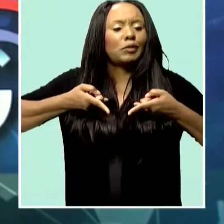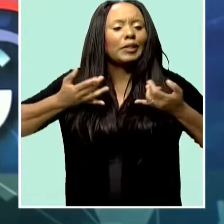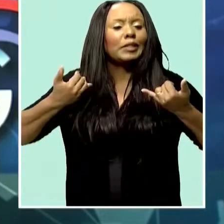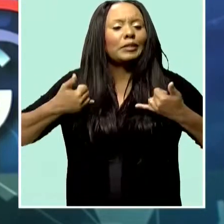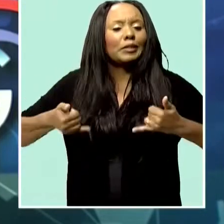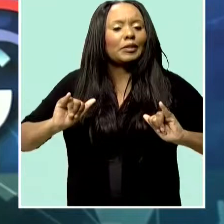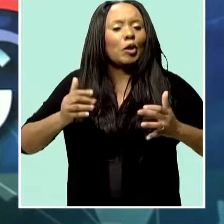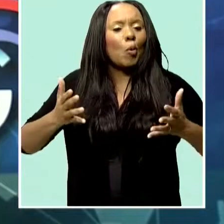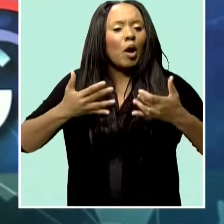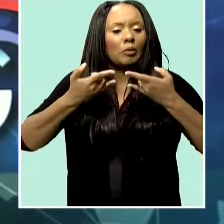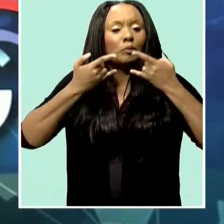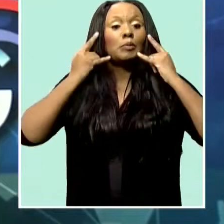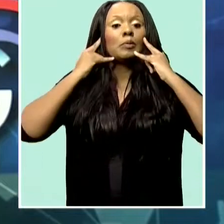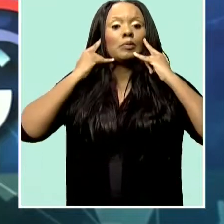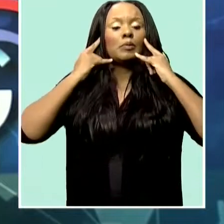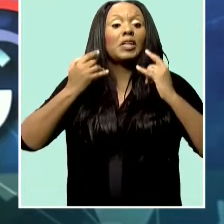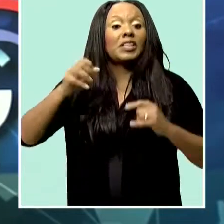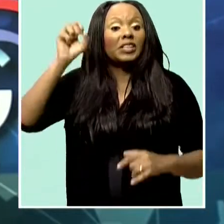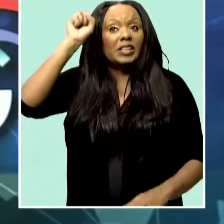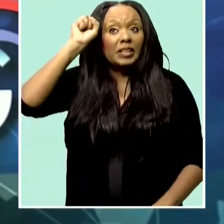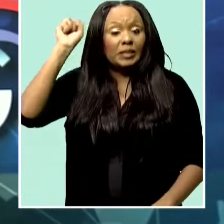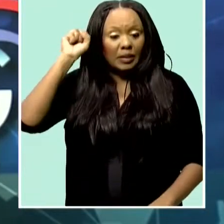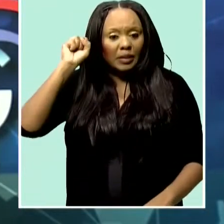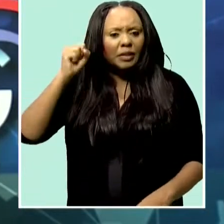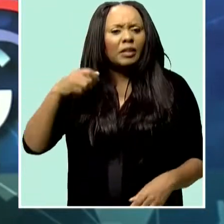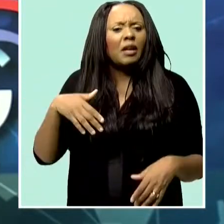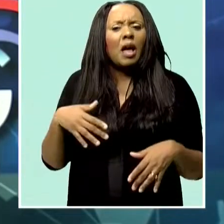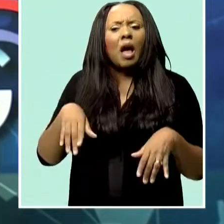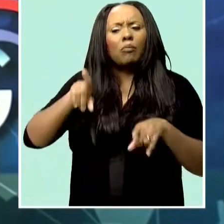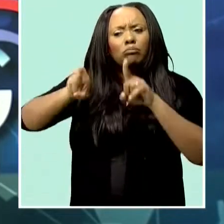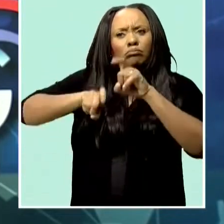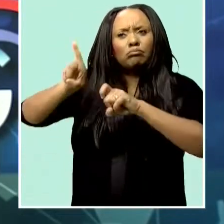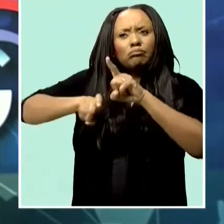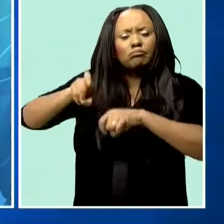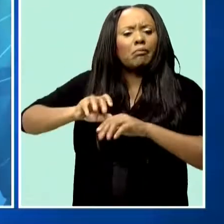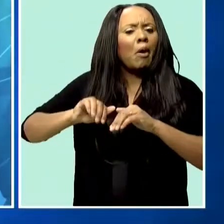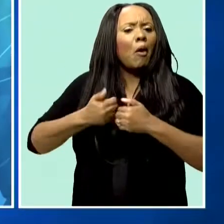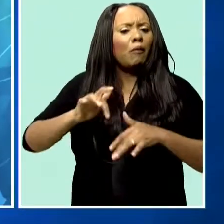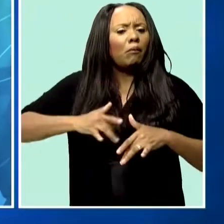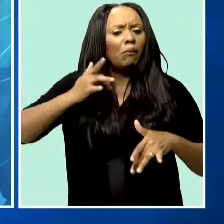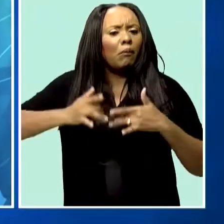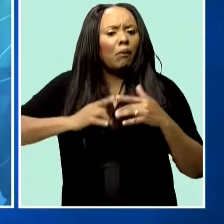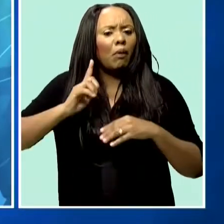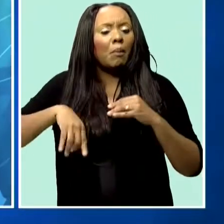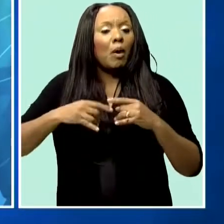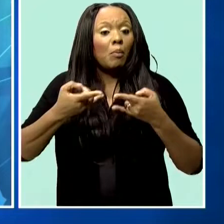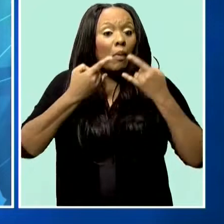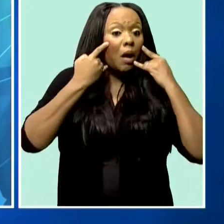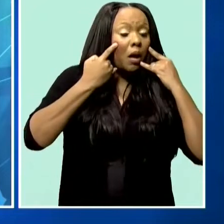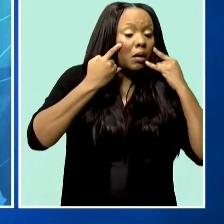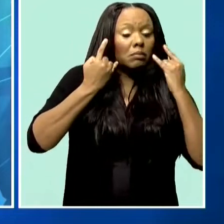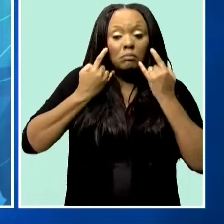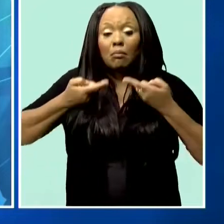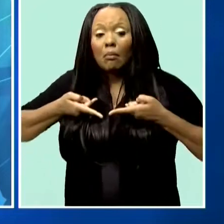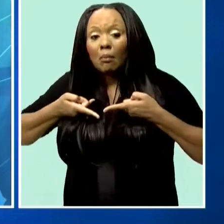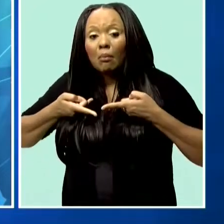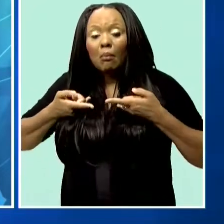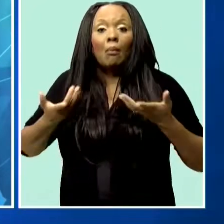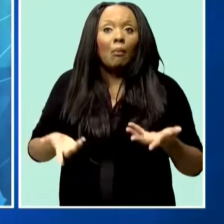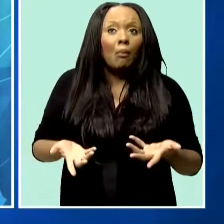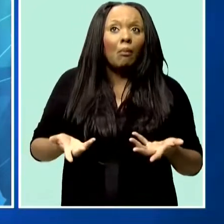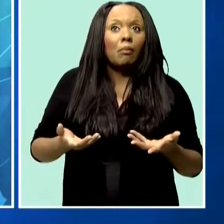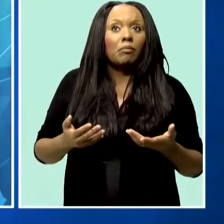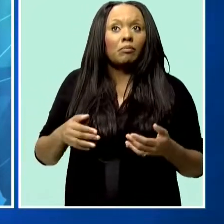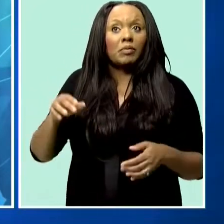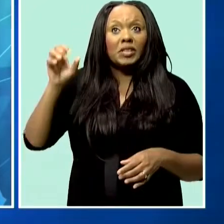directive took effect. Our Shane Seeley has been getting a sense of how people are feeling about having the option to mask up or not. He joins us